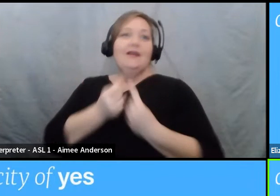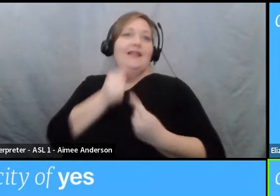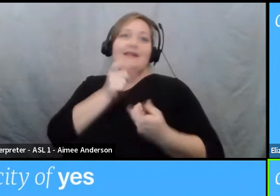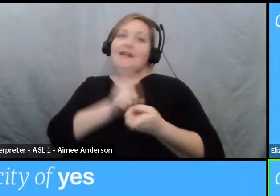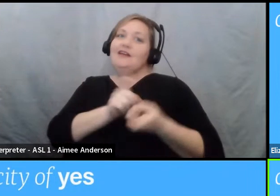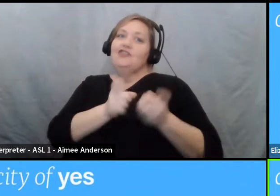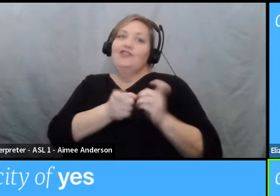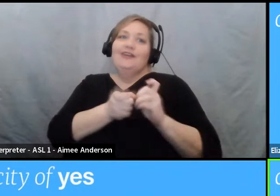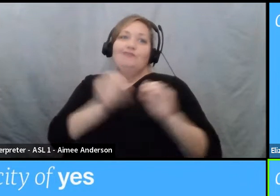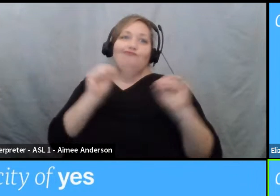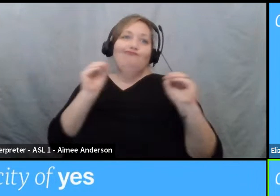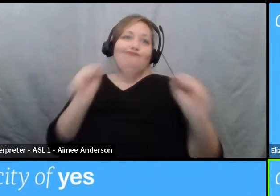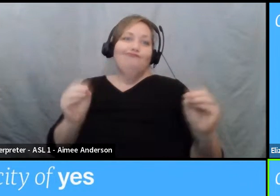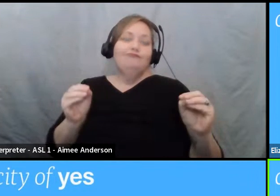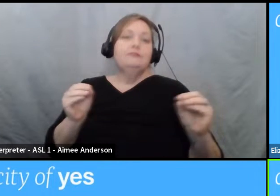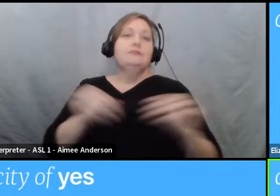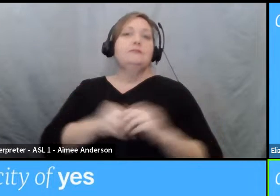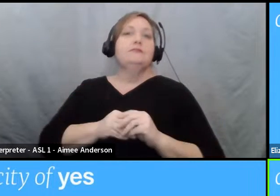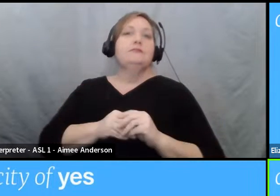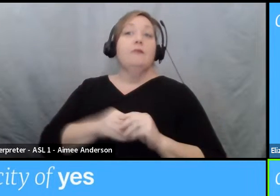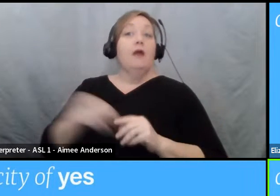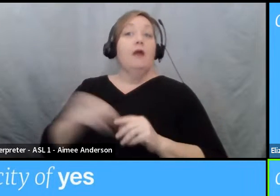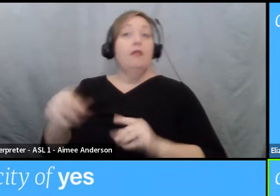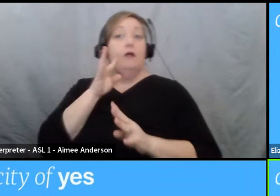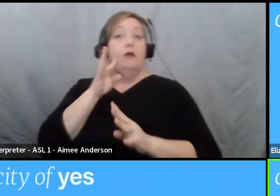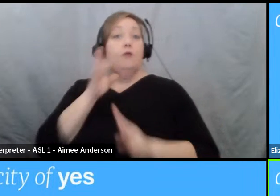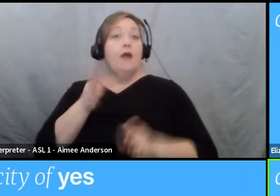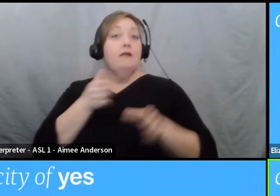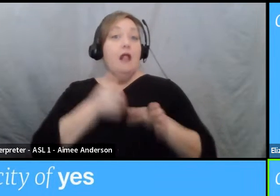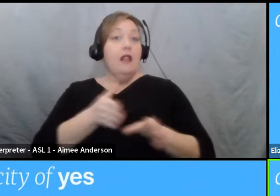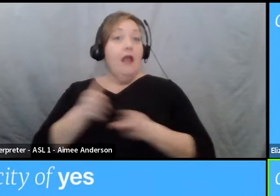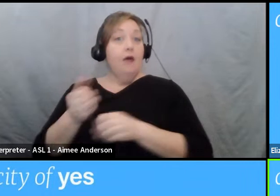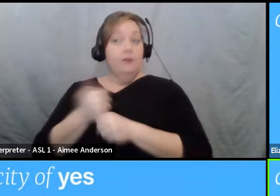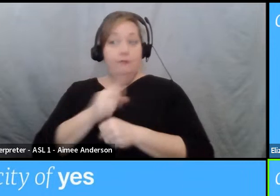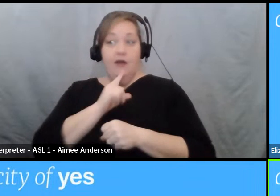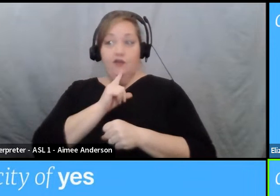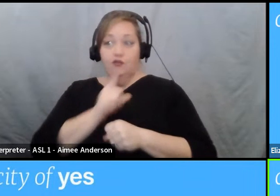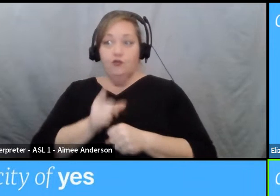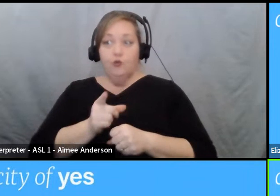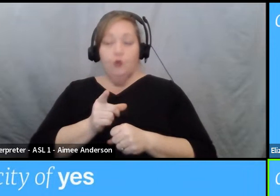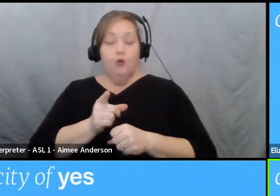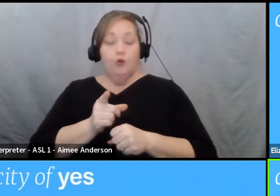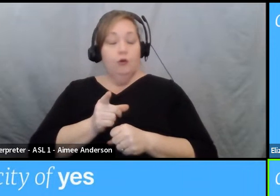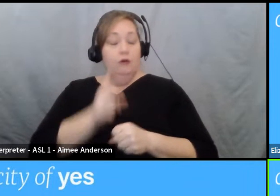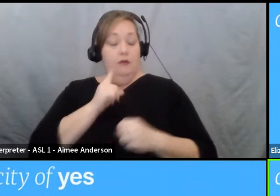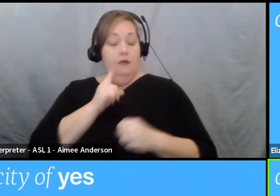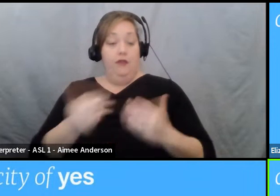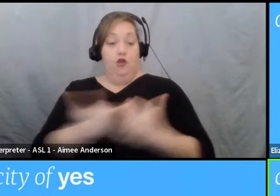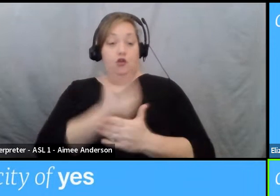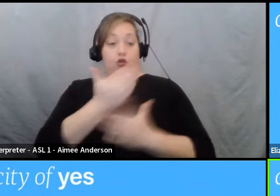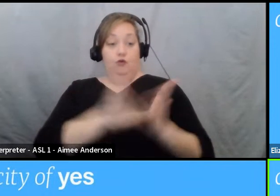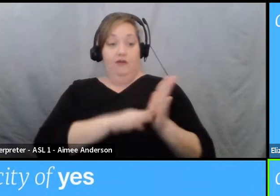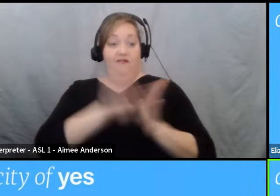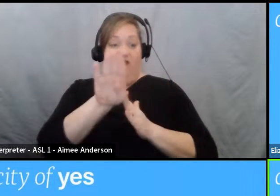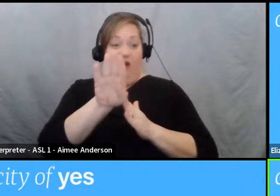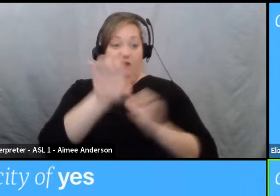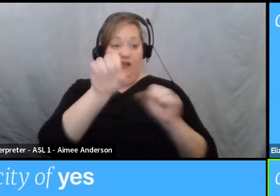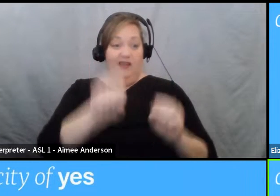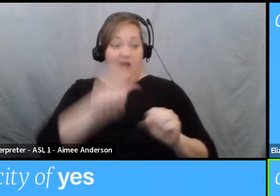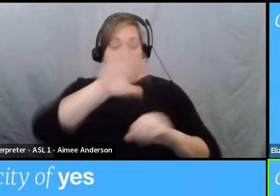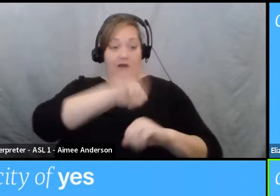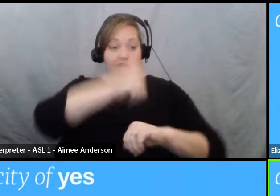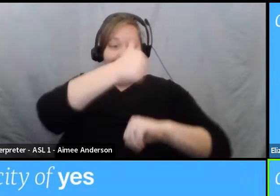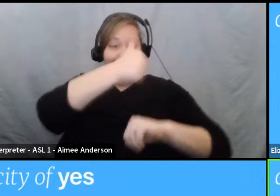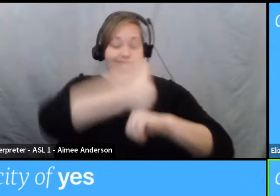all. That create allowances to ensure that existing or new development can be made